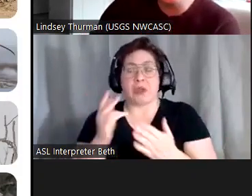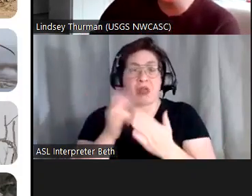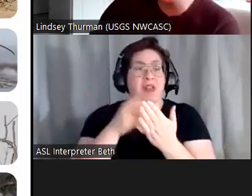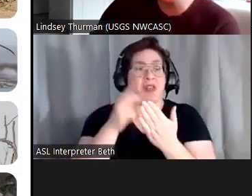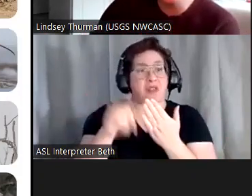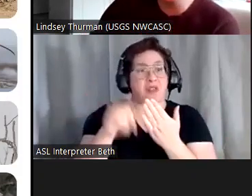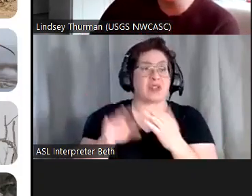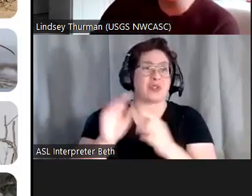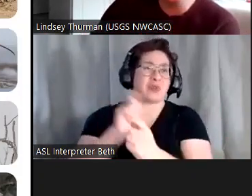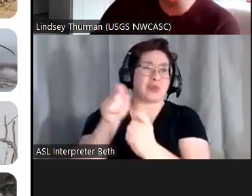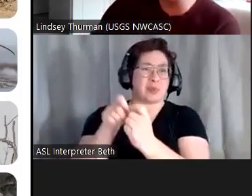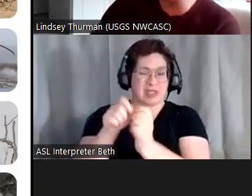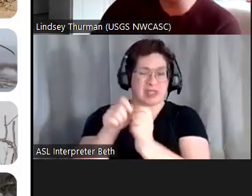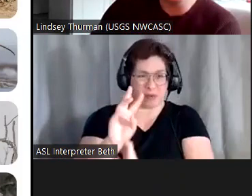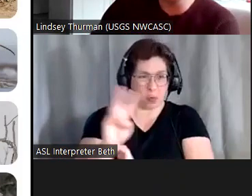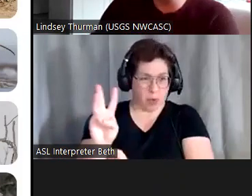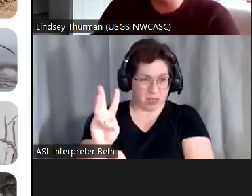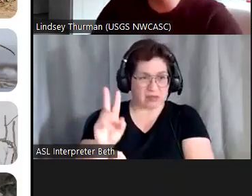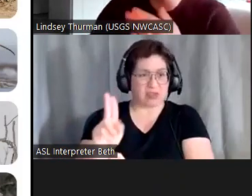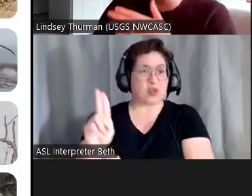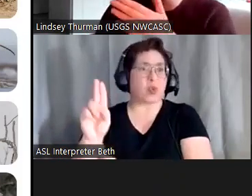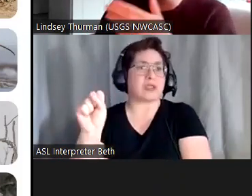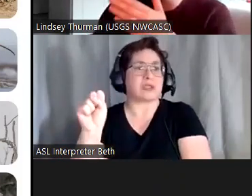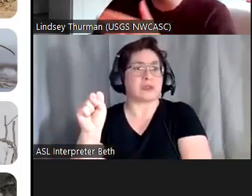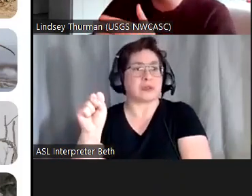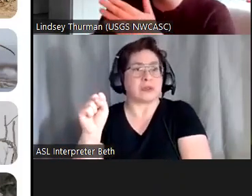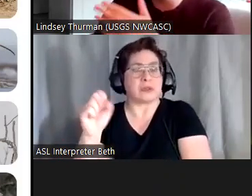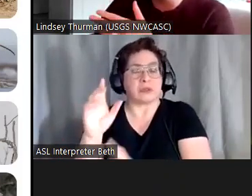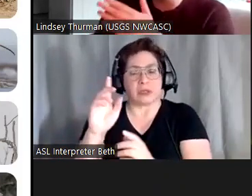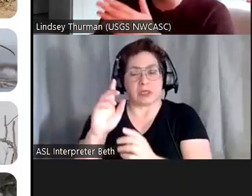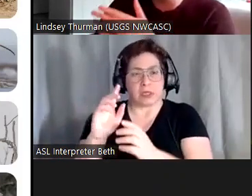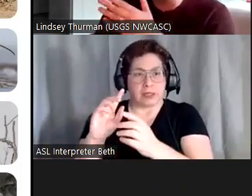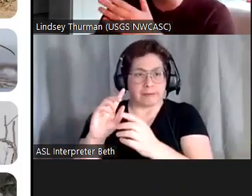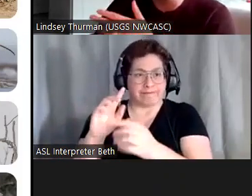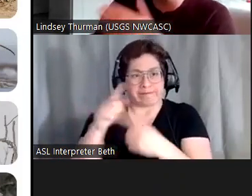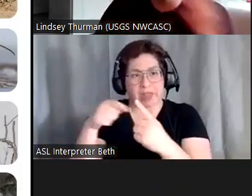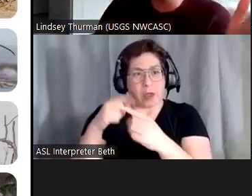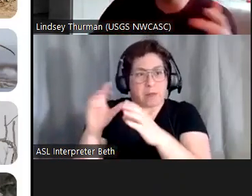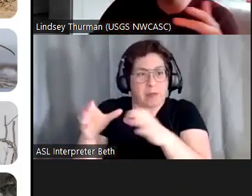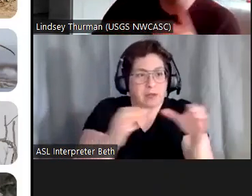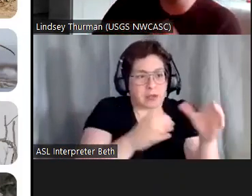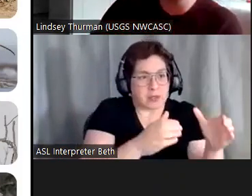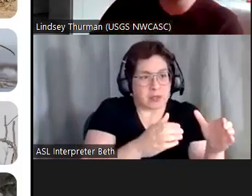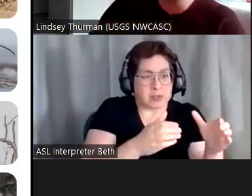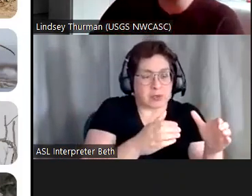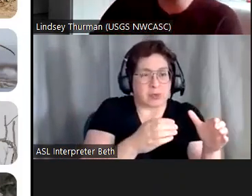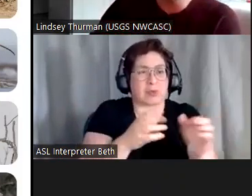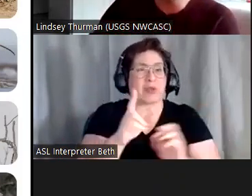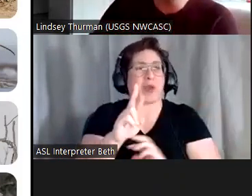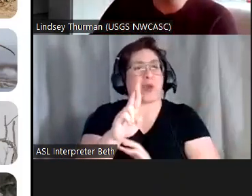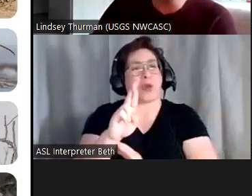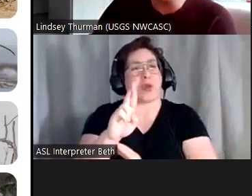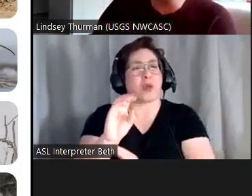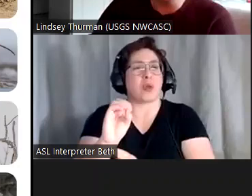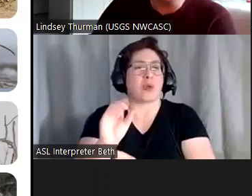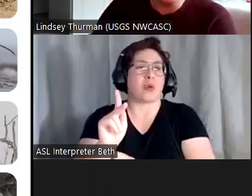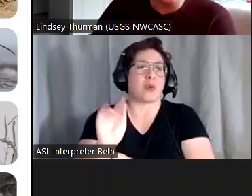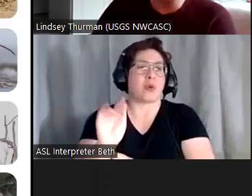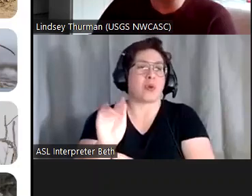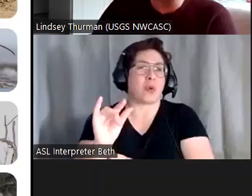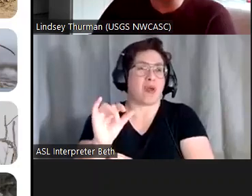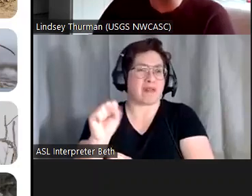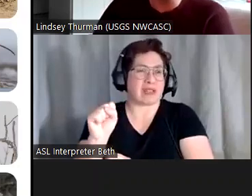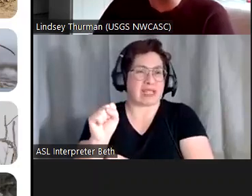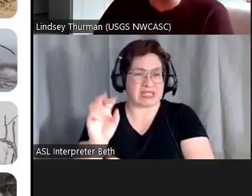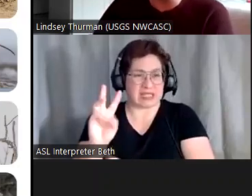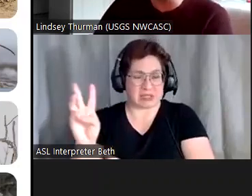to the Western US. It's about species, pretty much the Rockies and West. But this only represents about half